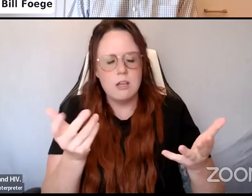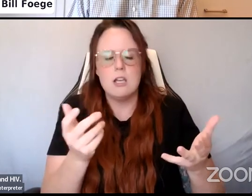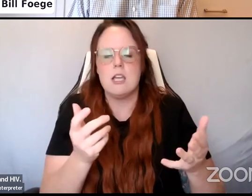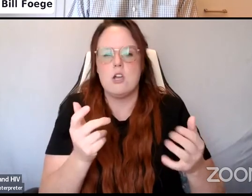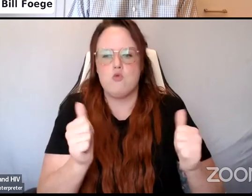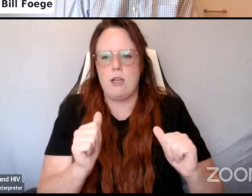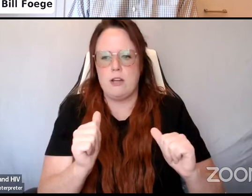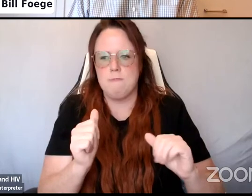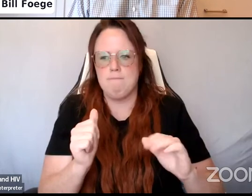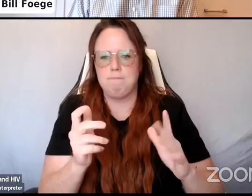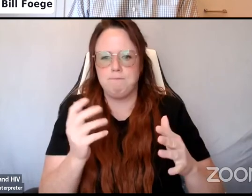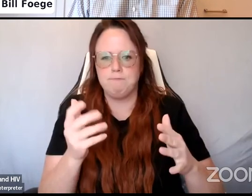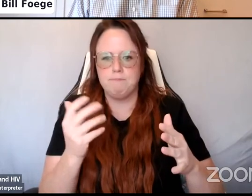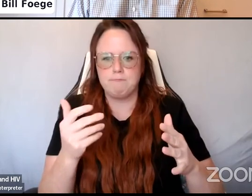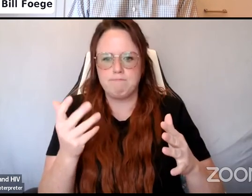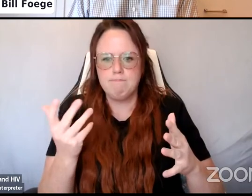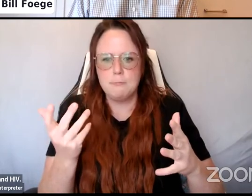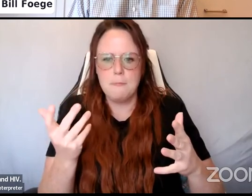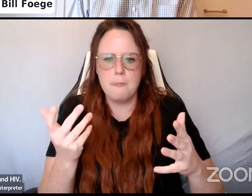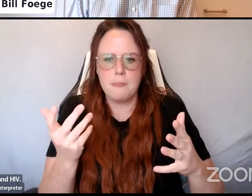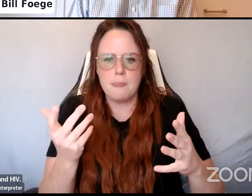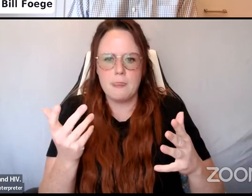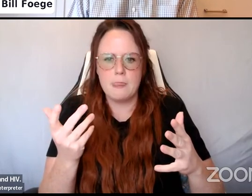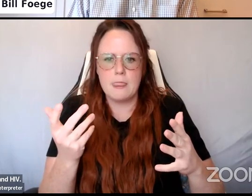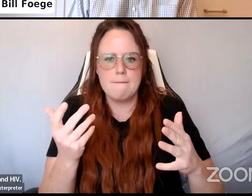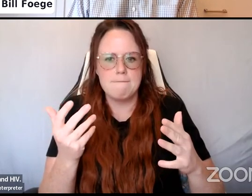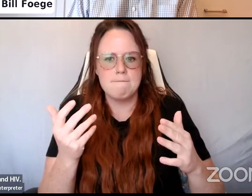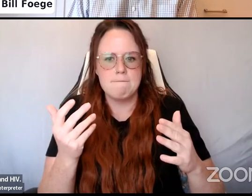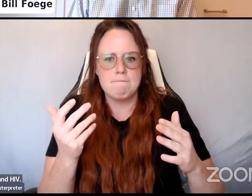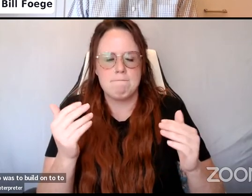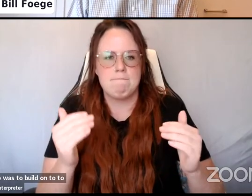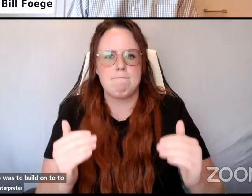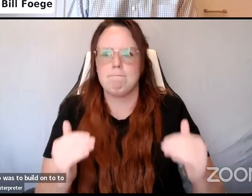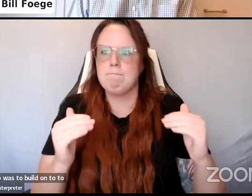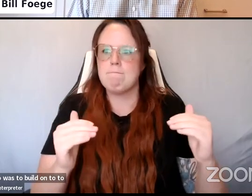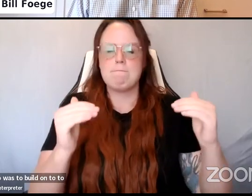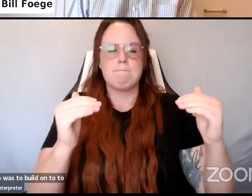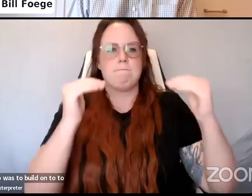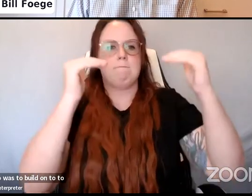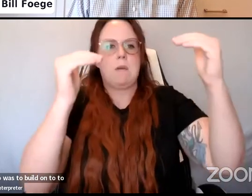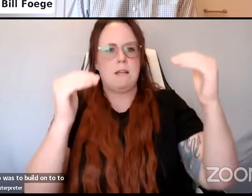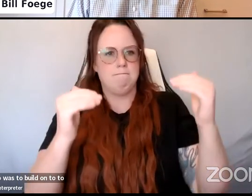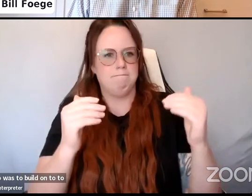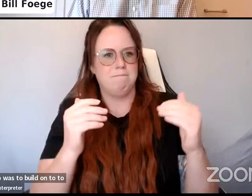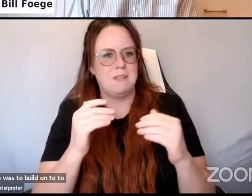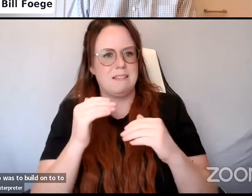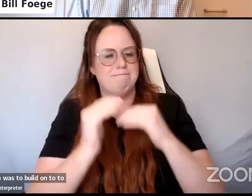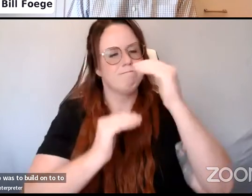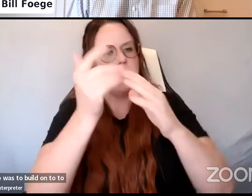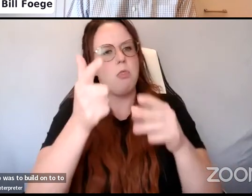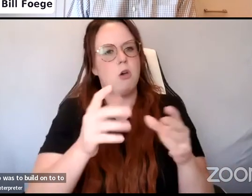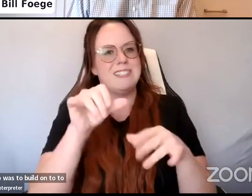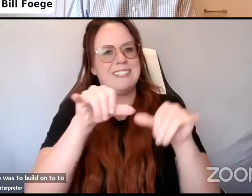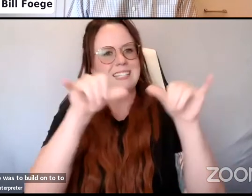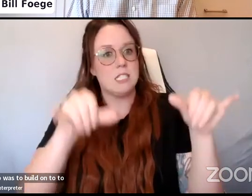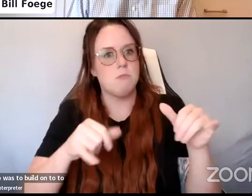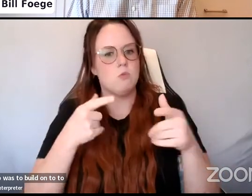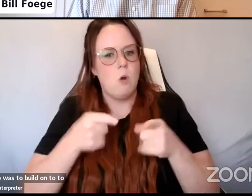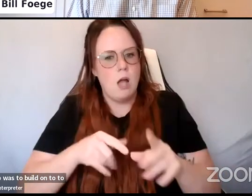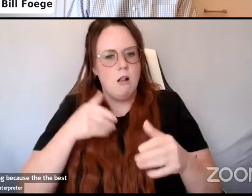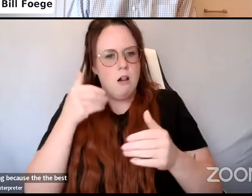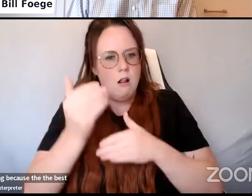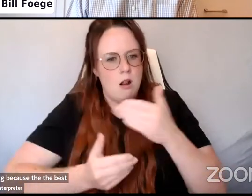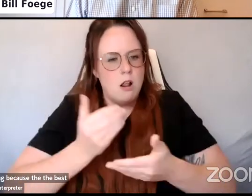on um to to build up systems as we went along because the gr the best way to make sure